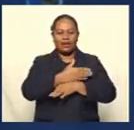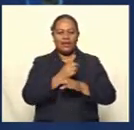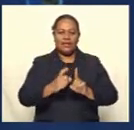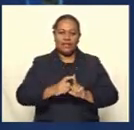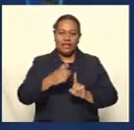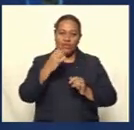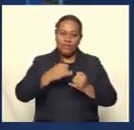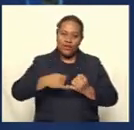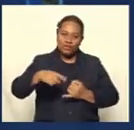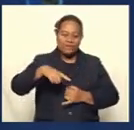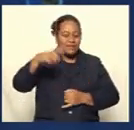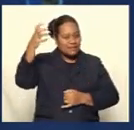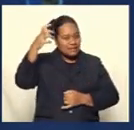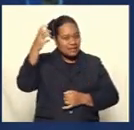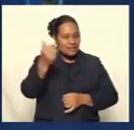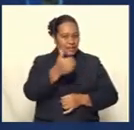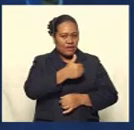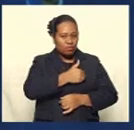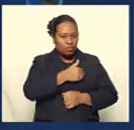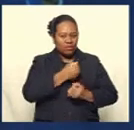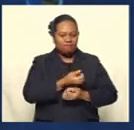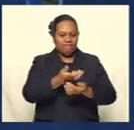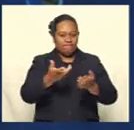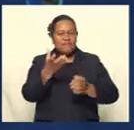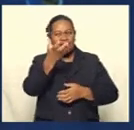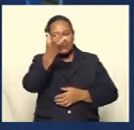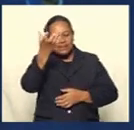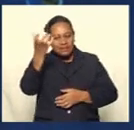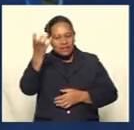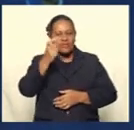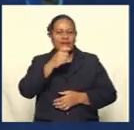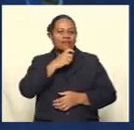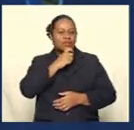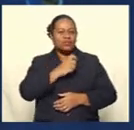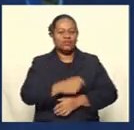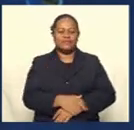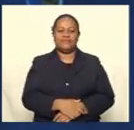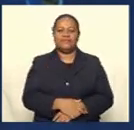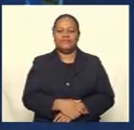Suva, sunny weather in the morning giving way to cloudy conditions this afternoon.